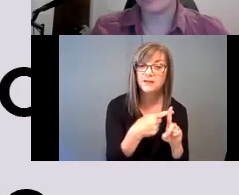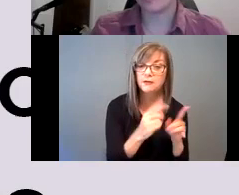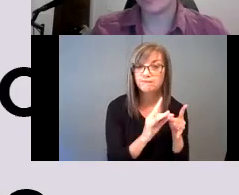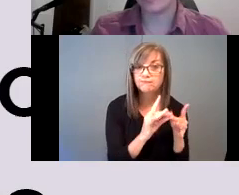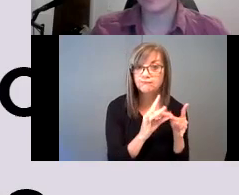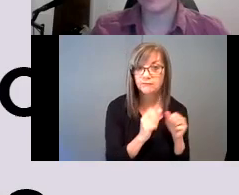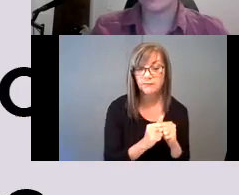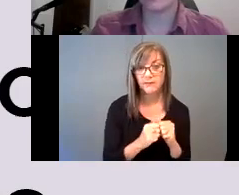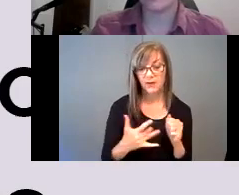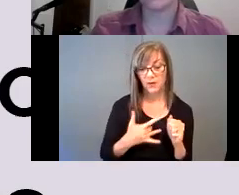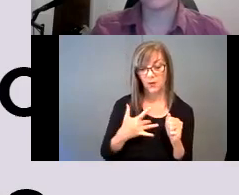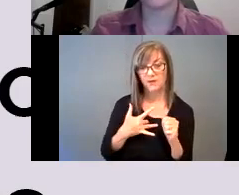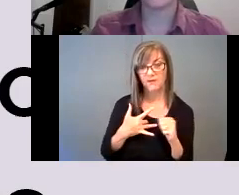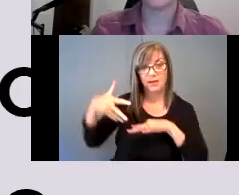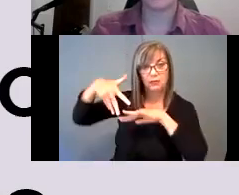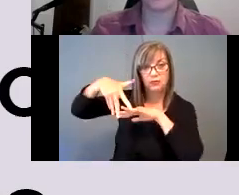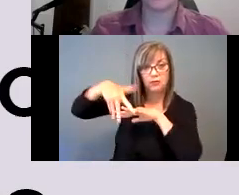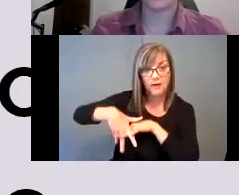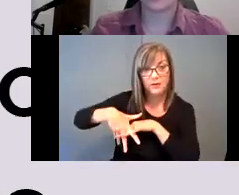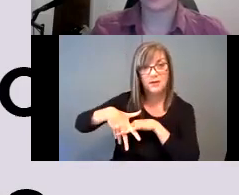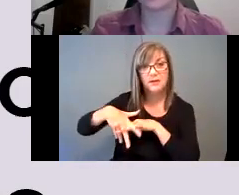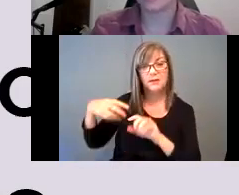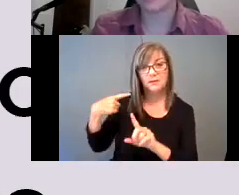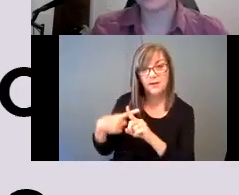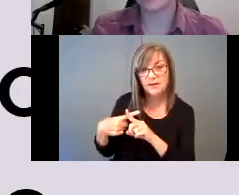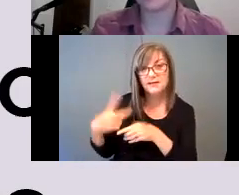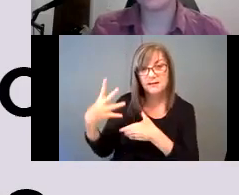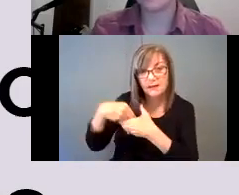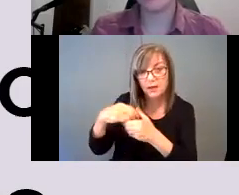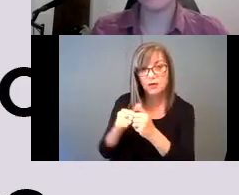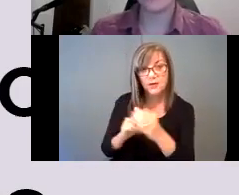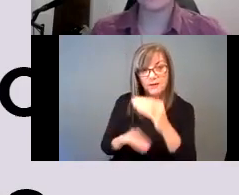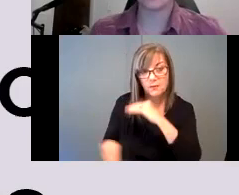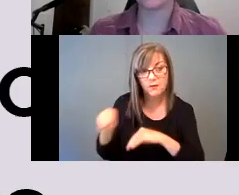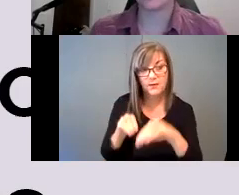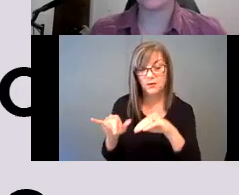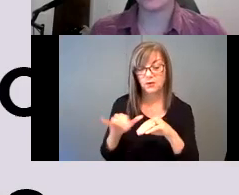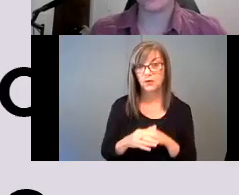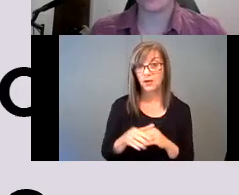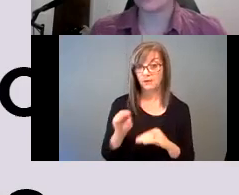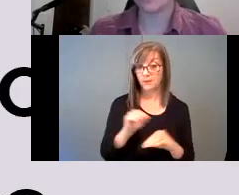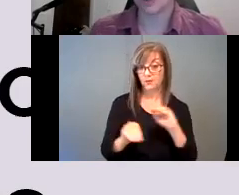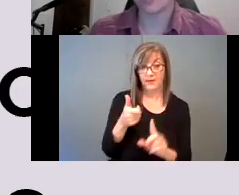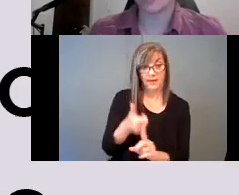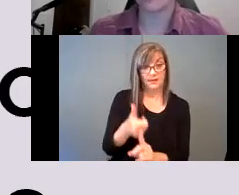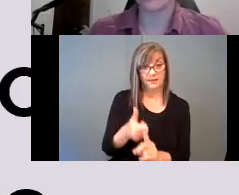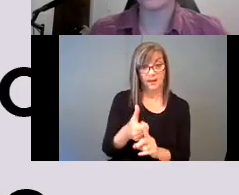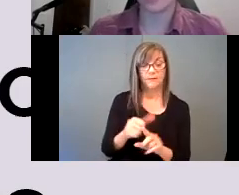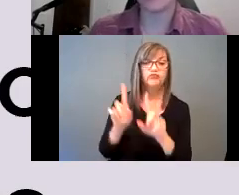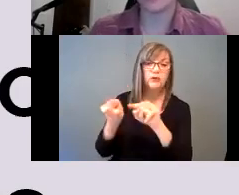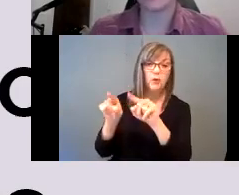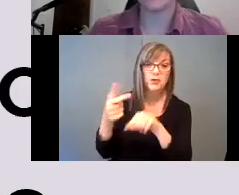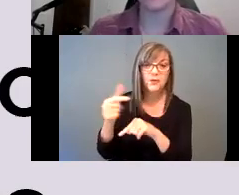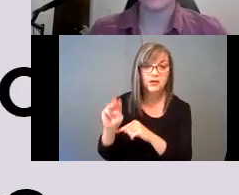engaging in movement. And I think that's also important to recognize that movement isn't just about, going to the gym and going on